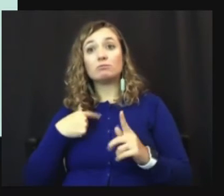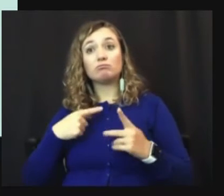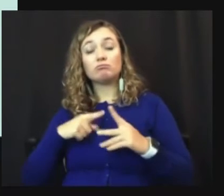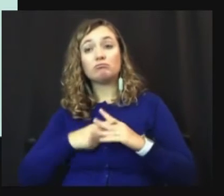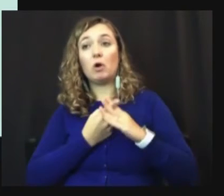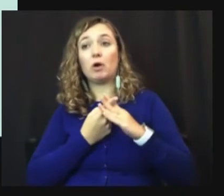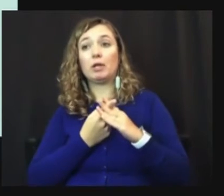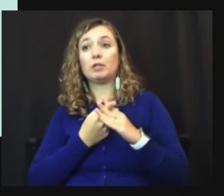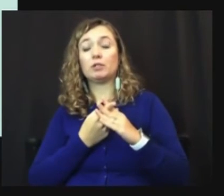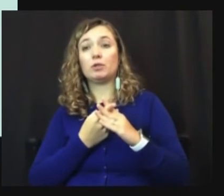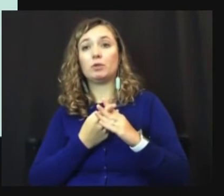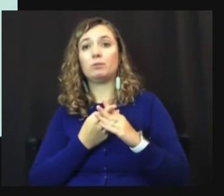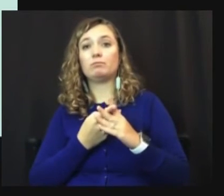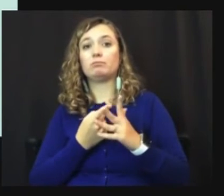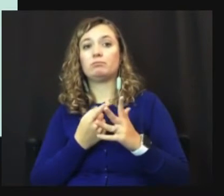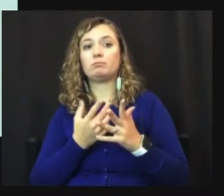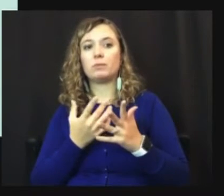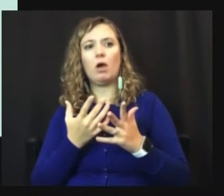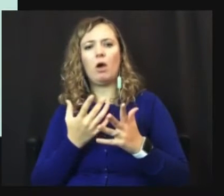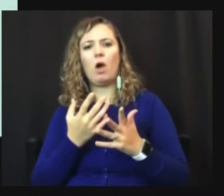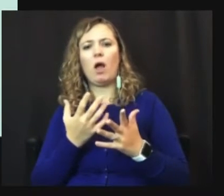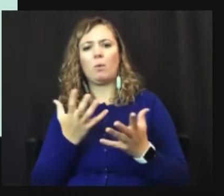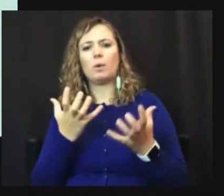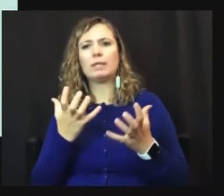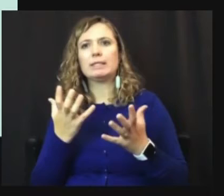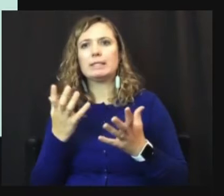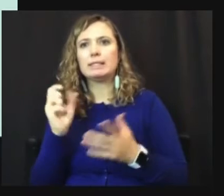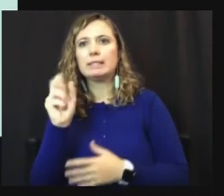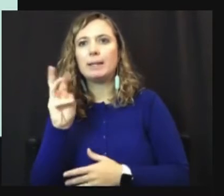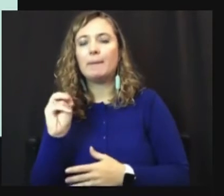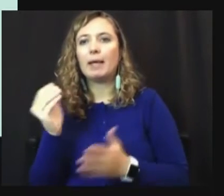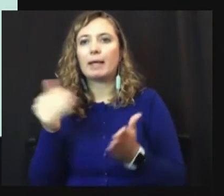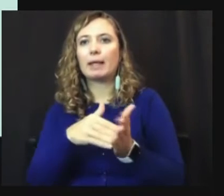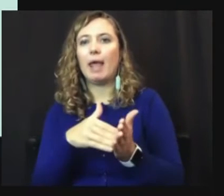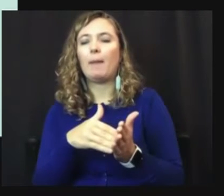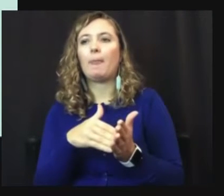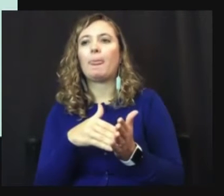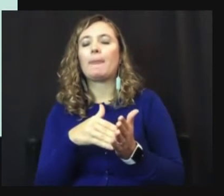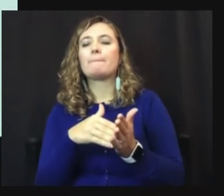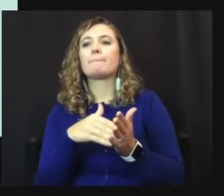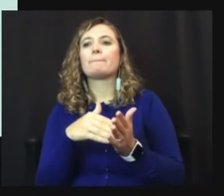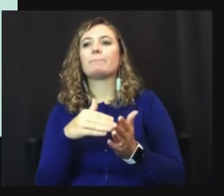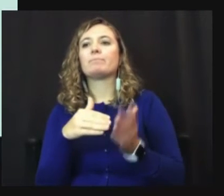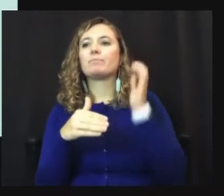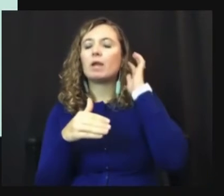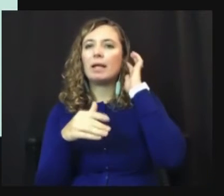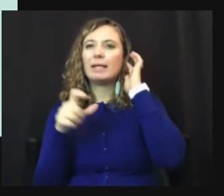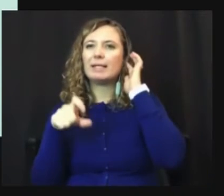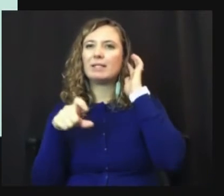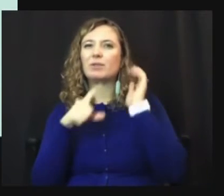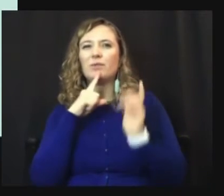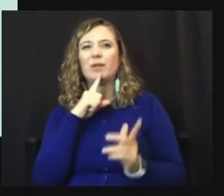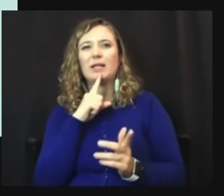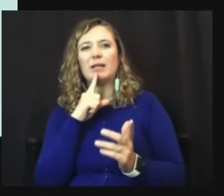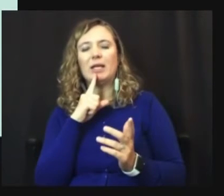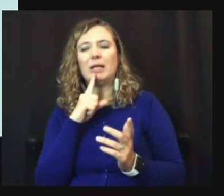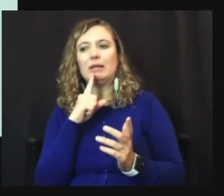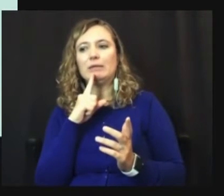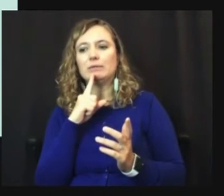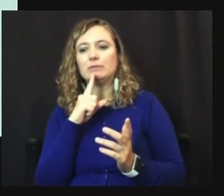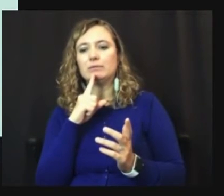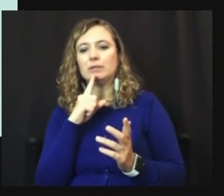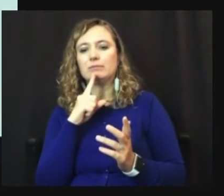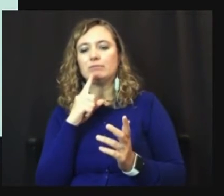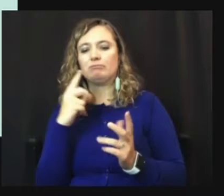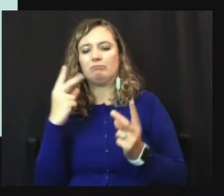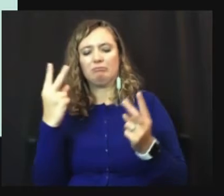other people stemming and I had to encounter and confront my own thoughts about it looking weird or it looking strange